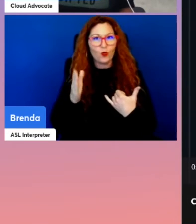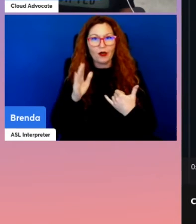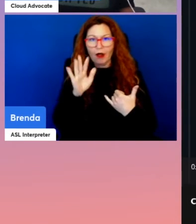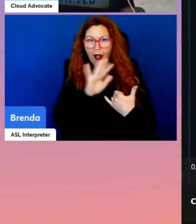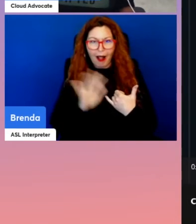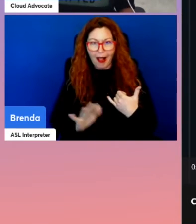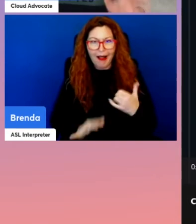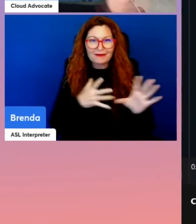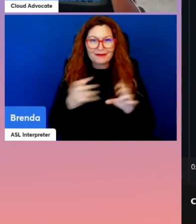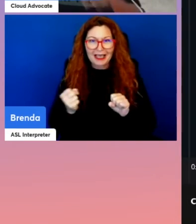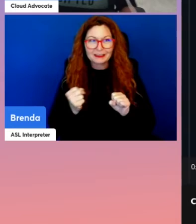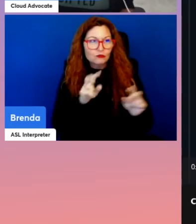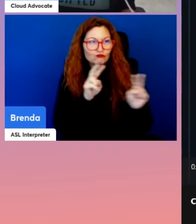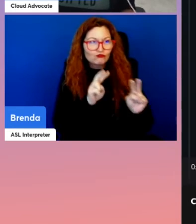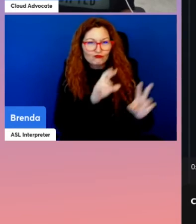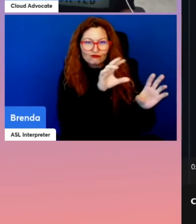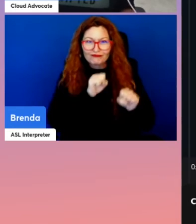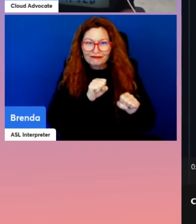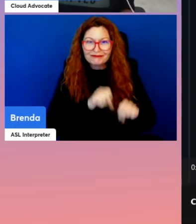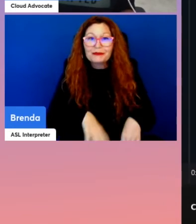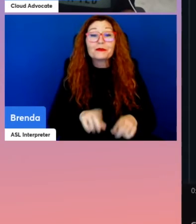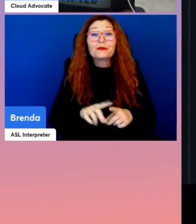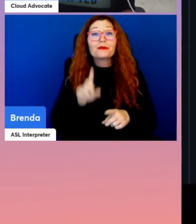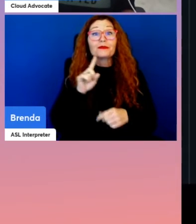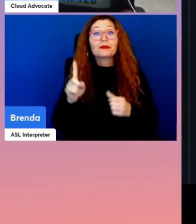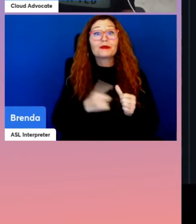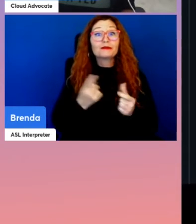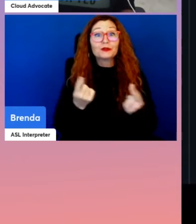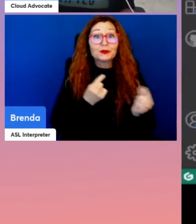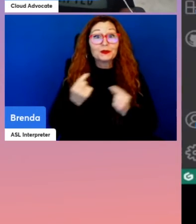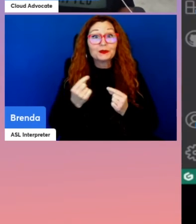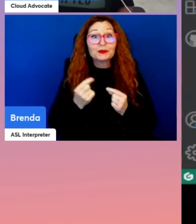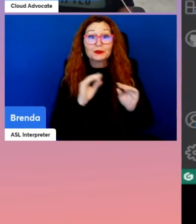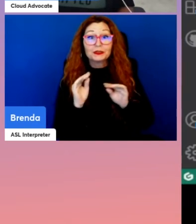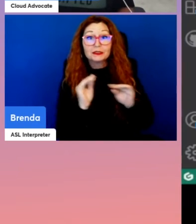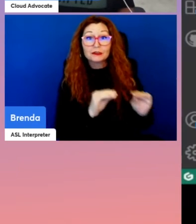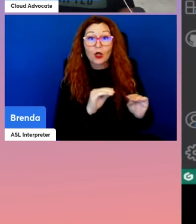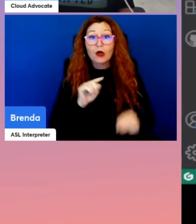All right, so first thing I need to do is install Terraform. And I